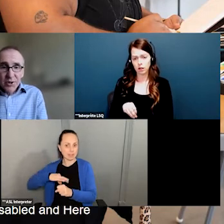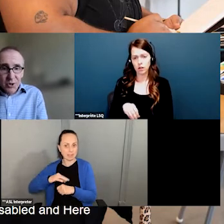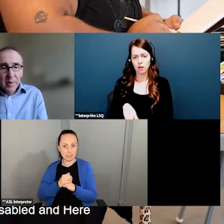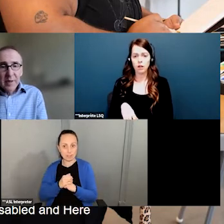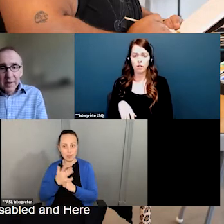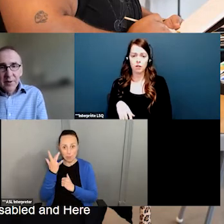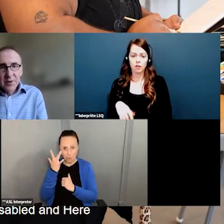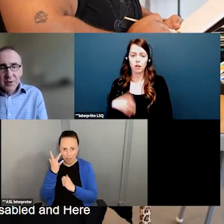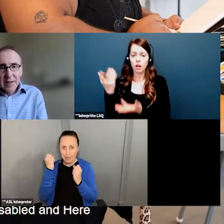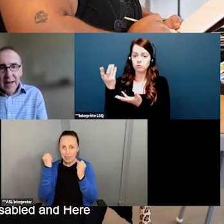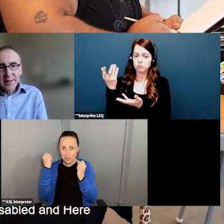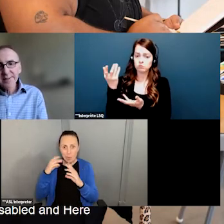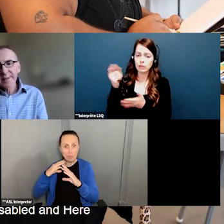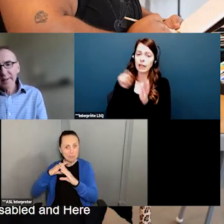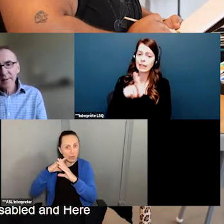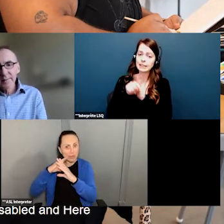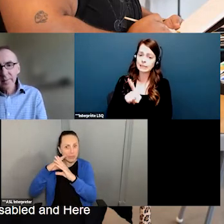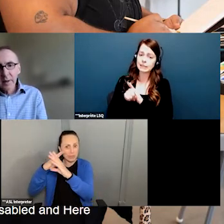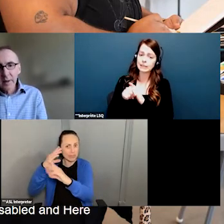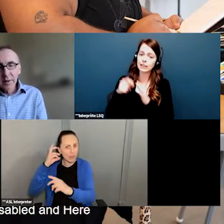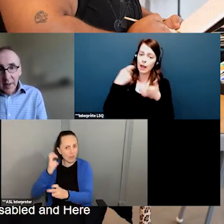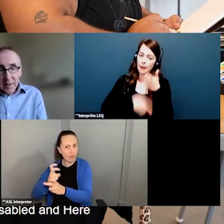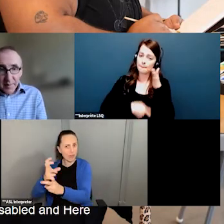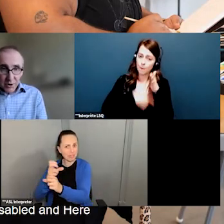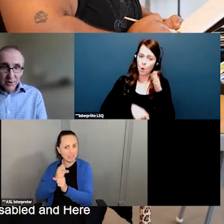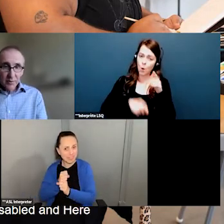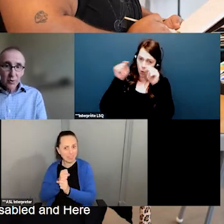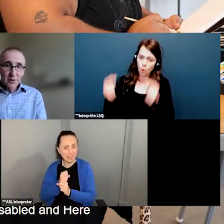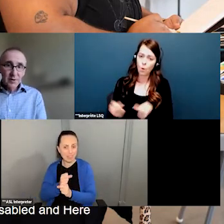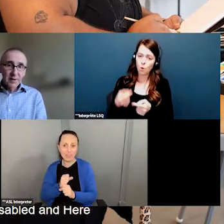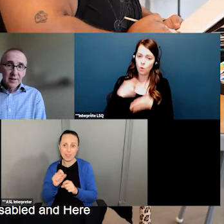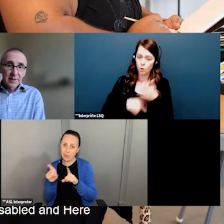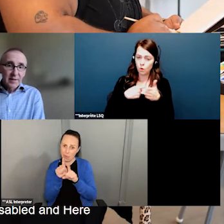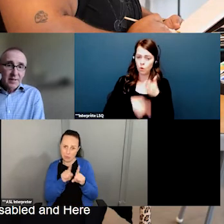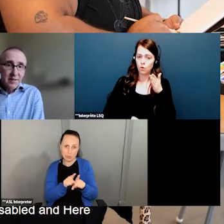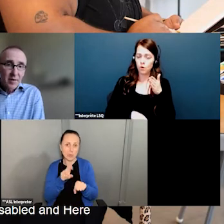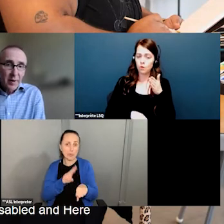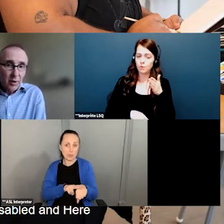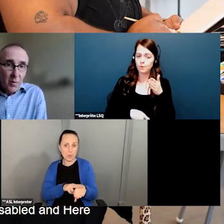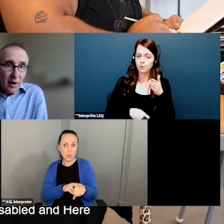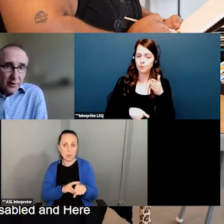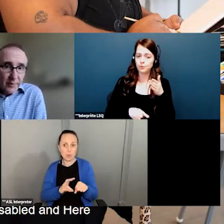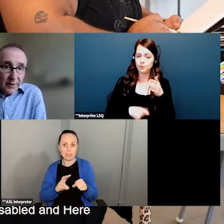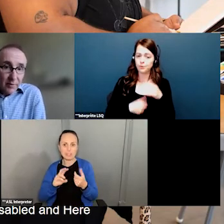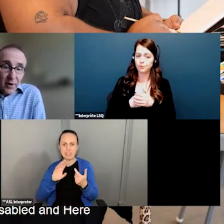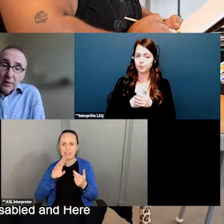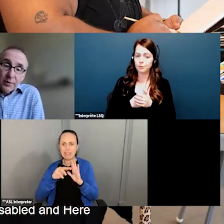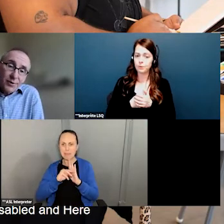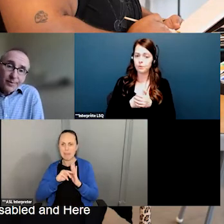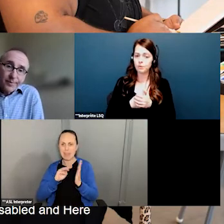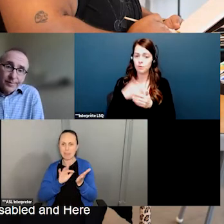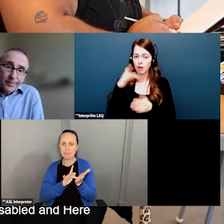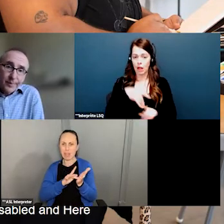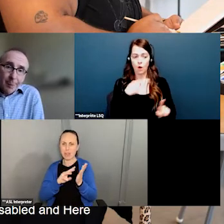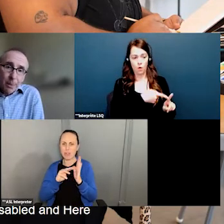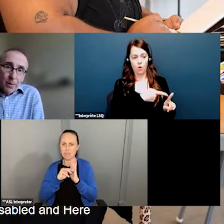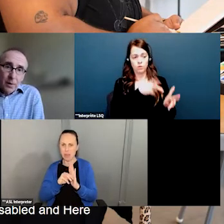because there are so many barriers to accessing it, not to mention, of course, the indignities of the medical model that it